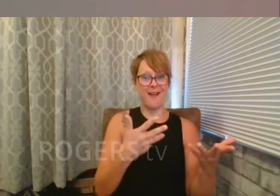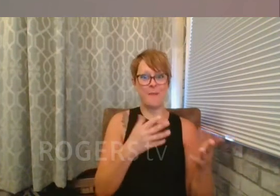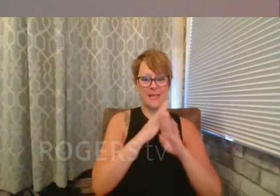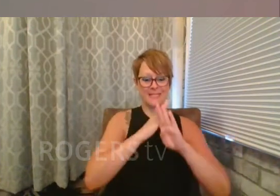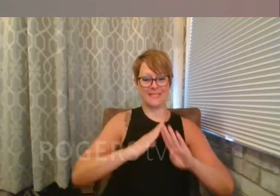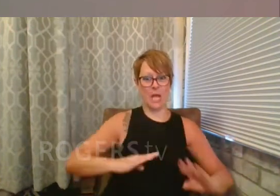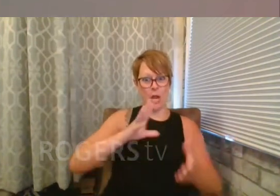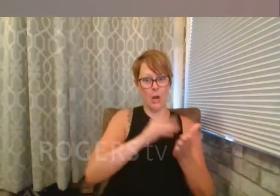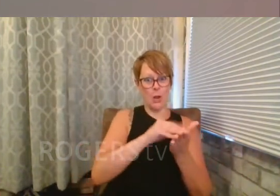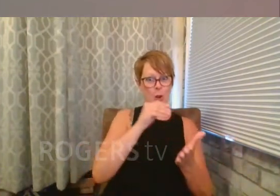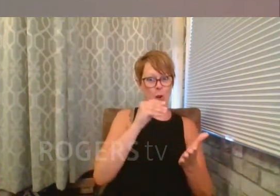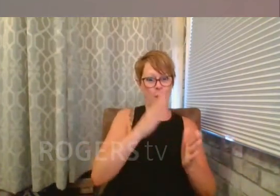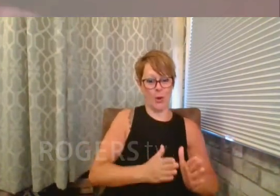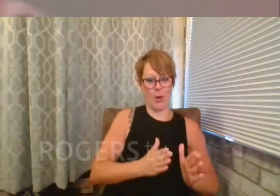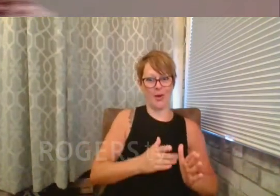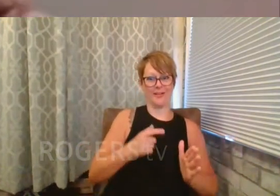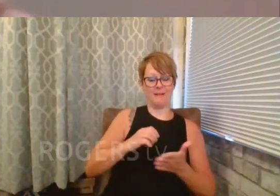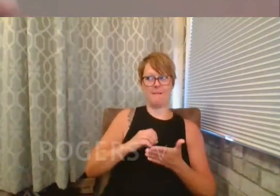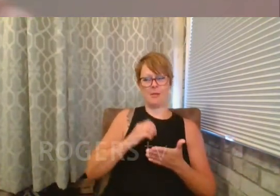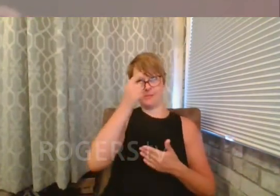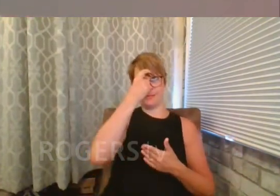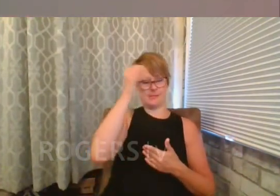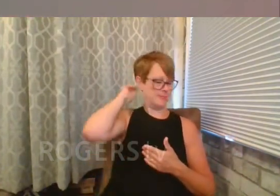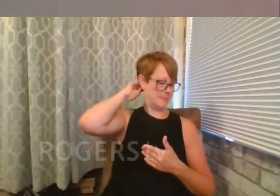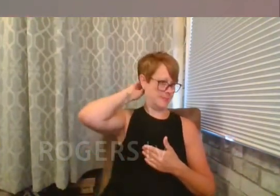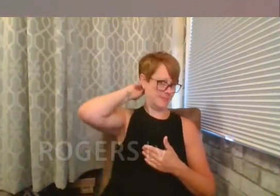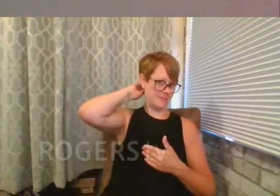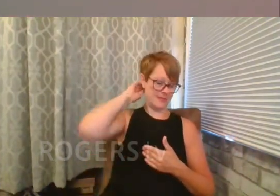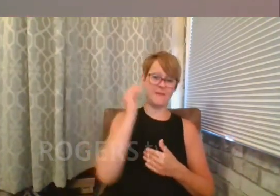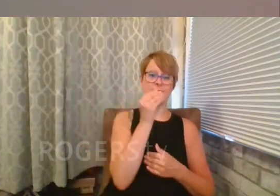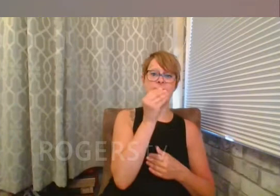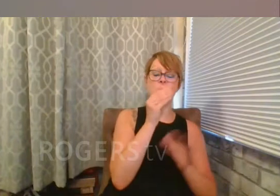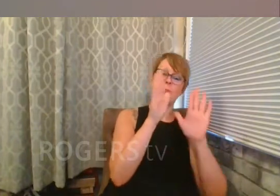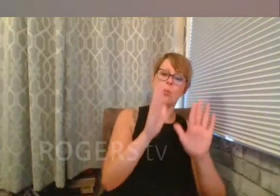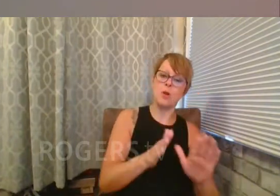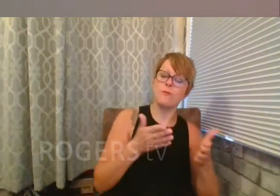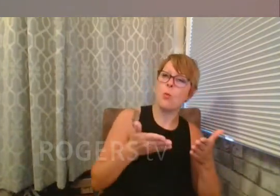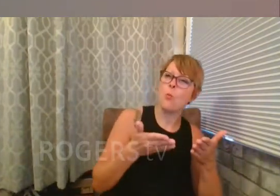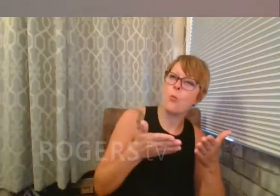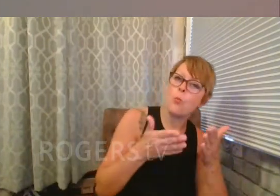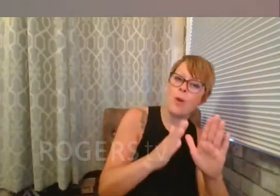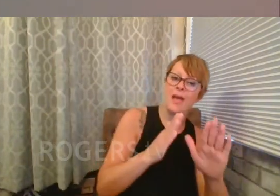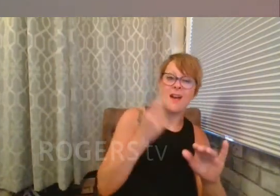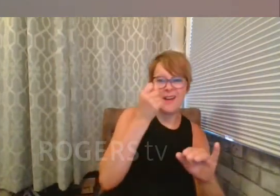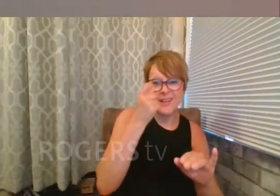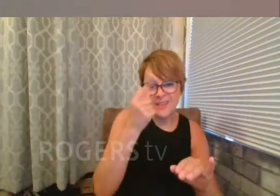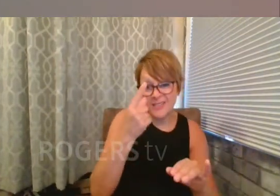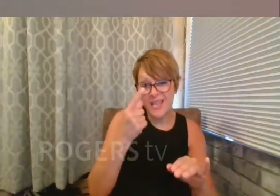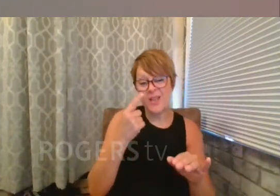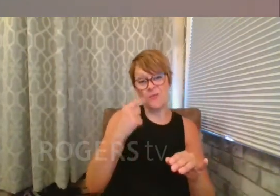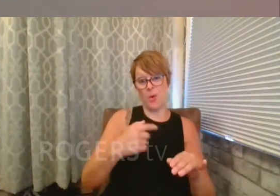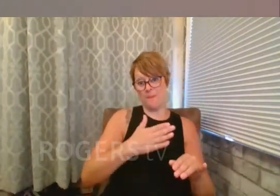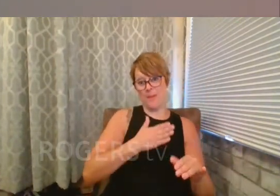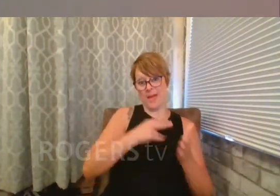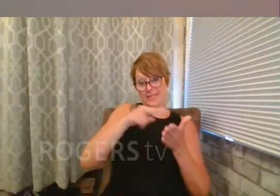here. I can see that how food is a great ways to. Now the problem will be for my dance classes though, that